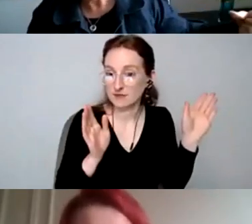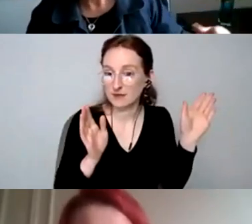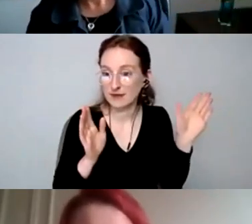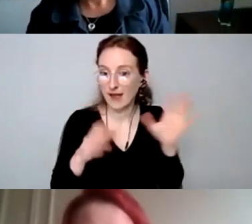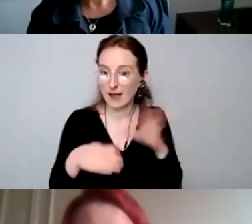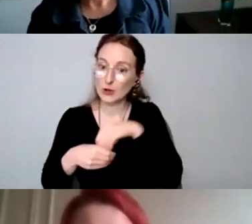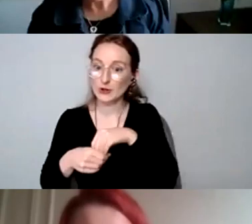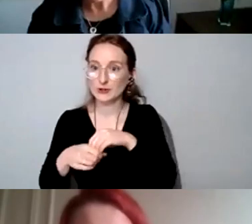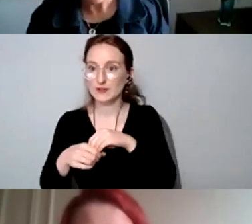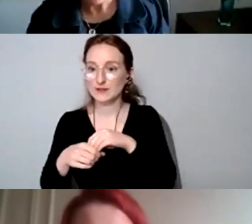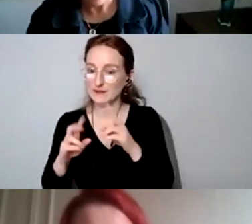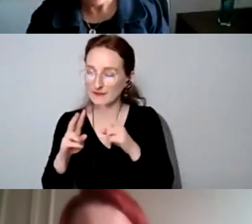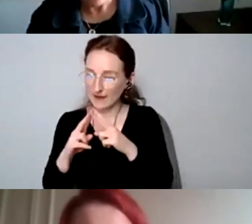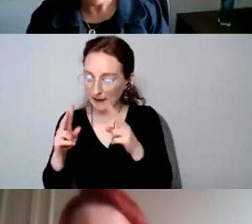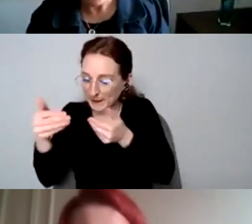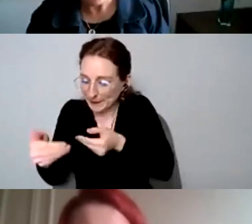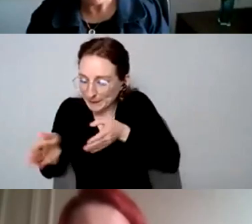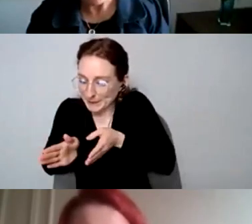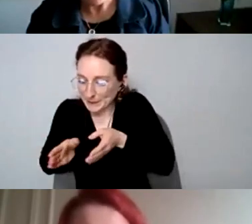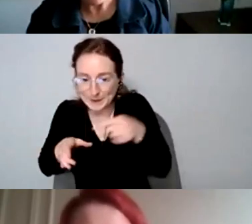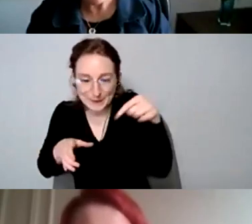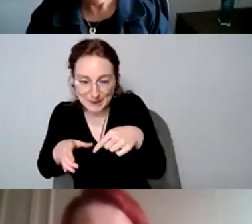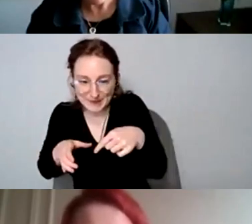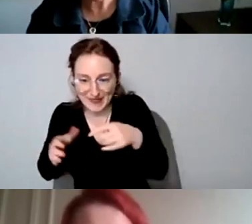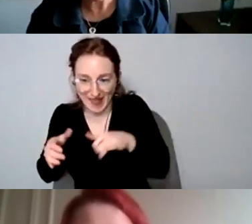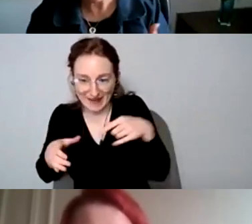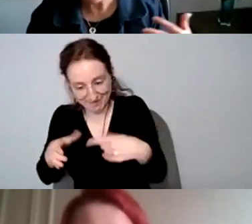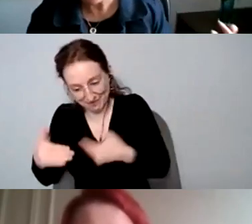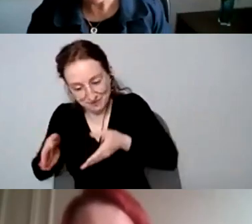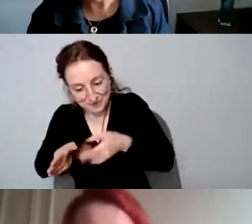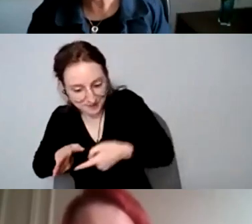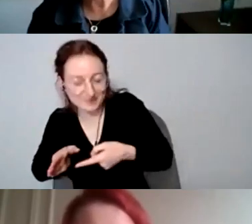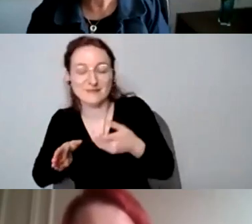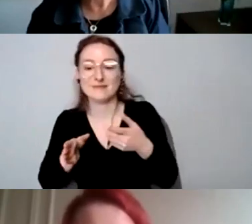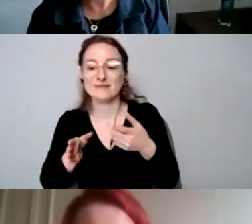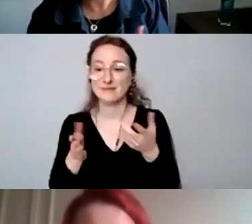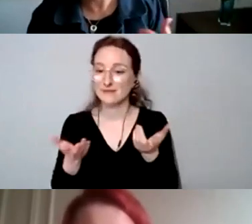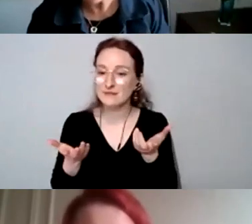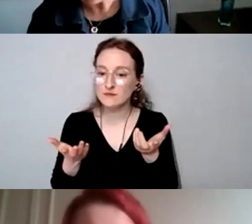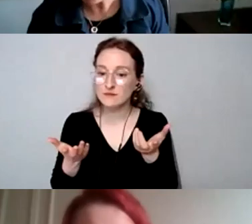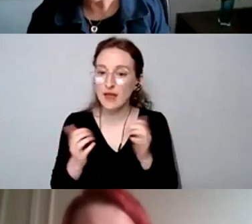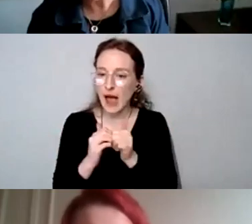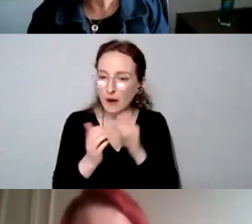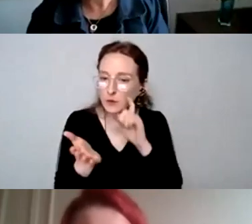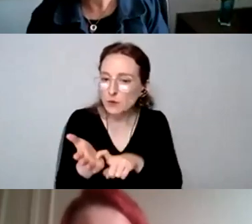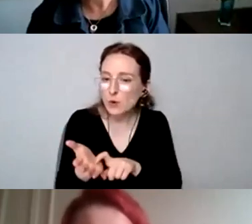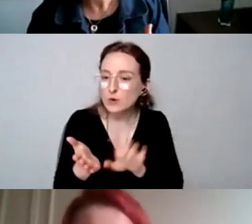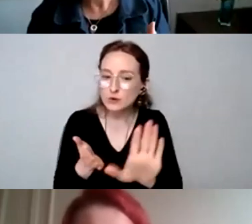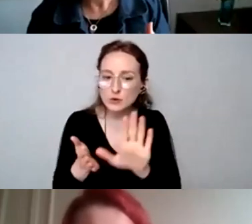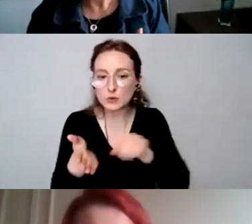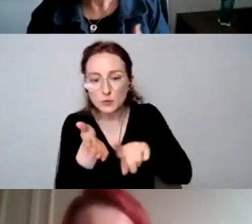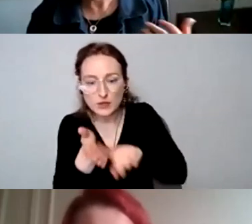beyond the issue of disability. How do you see this in the research that you're